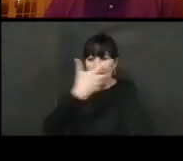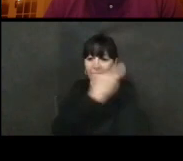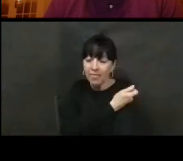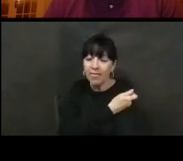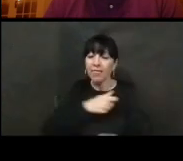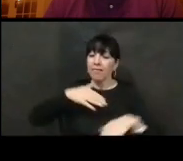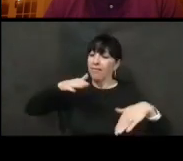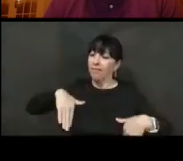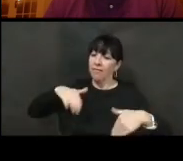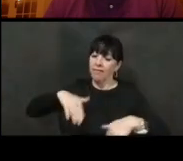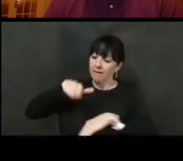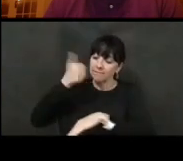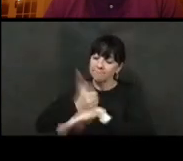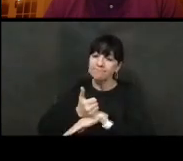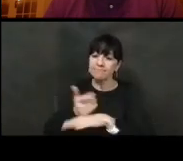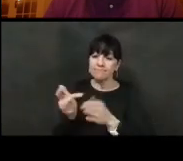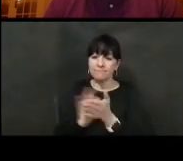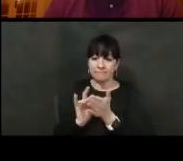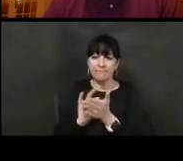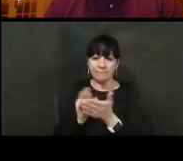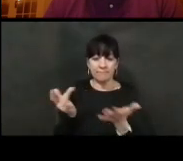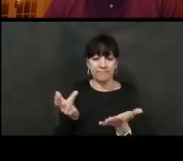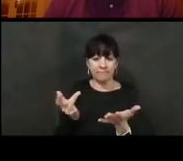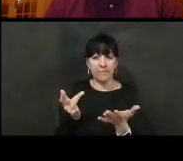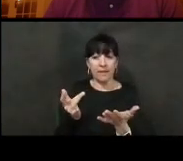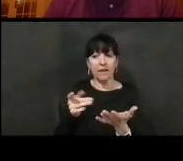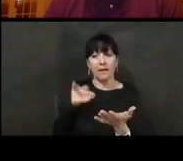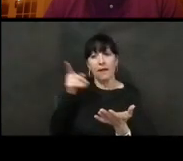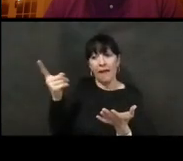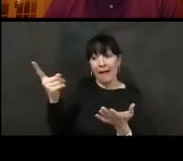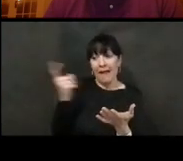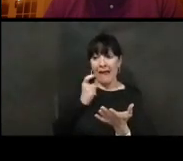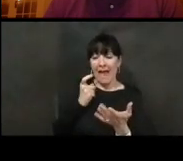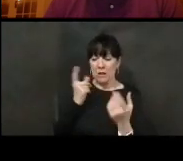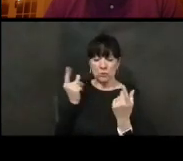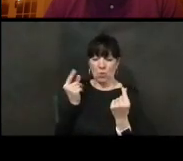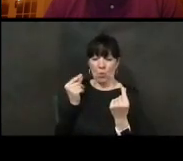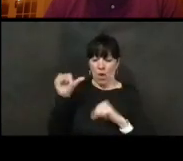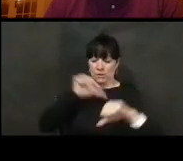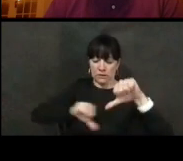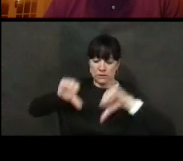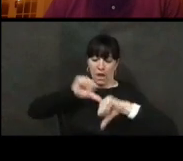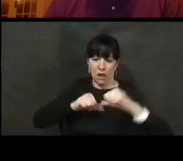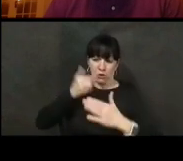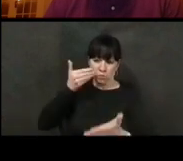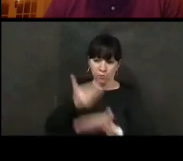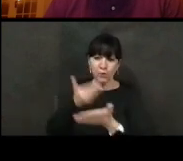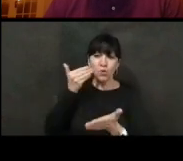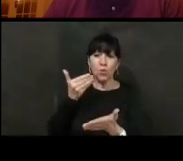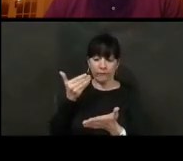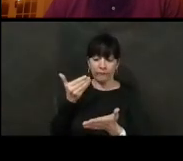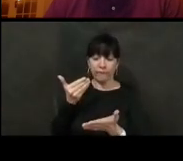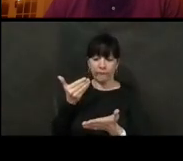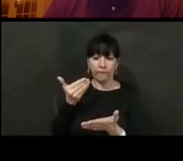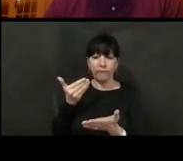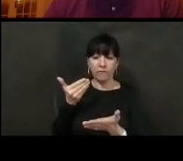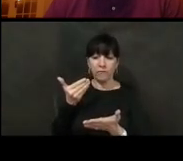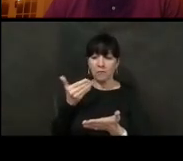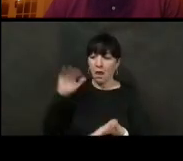people, they're not gonna spread the virus. And when you keep people